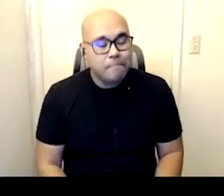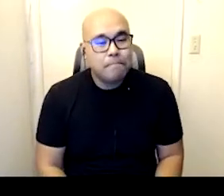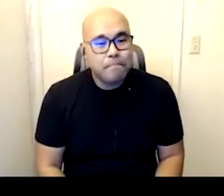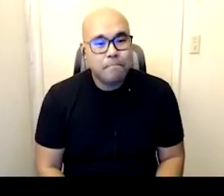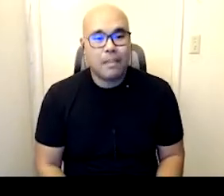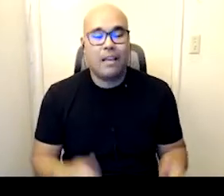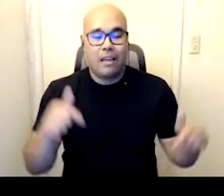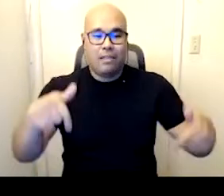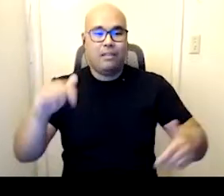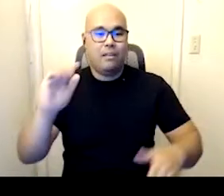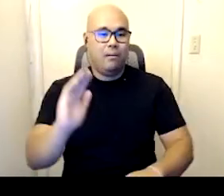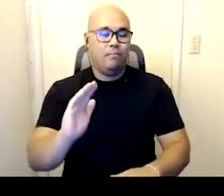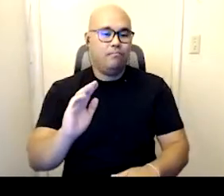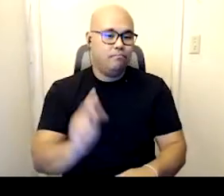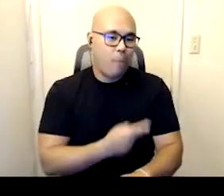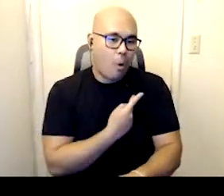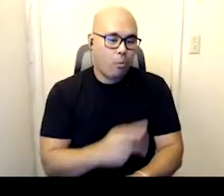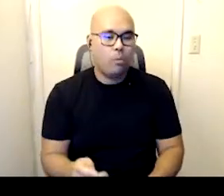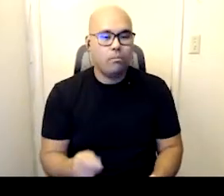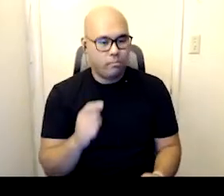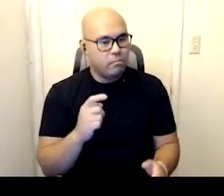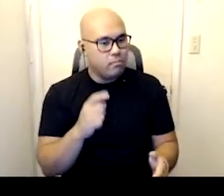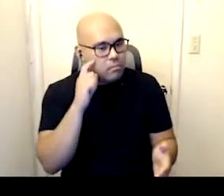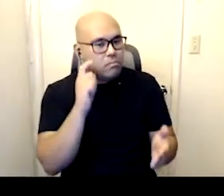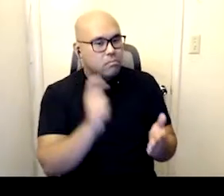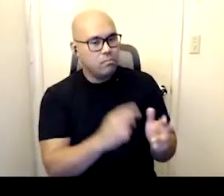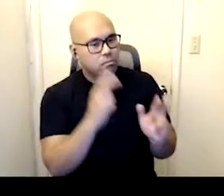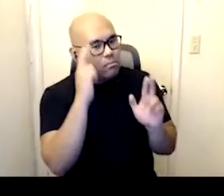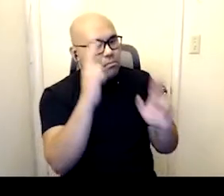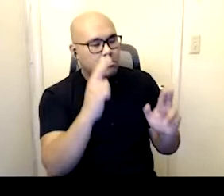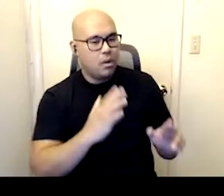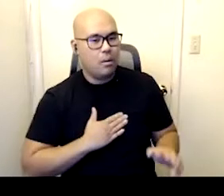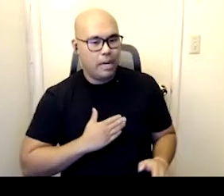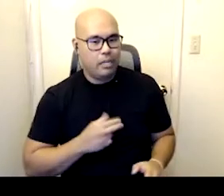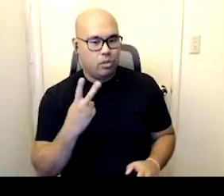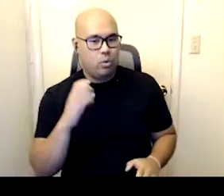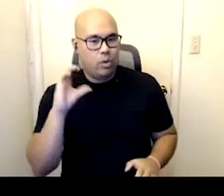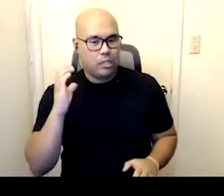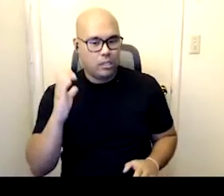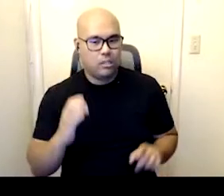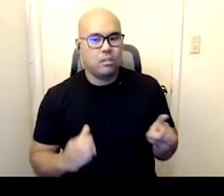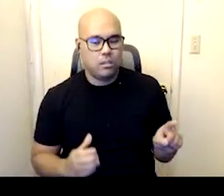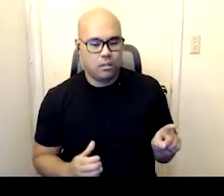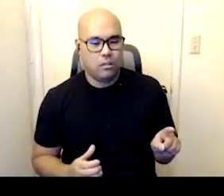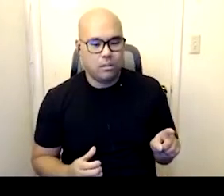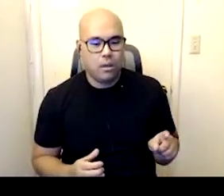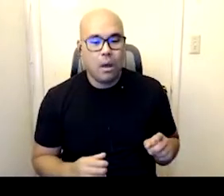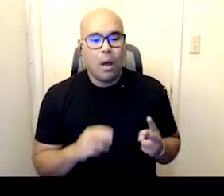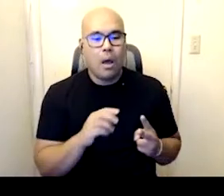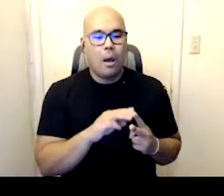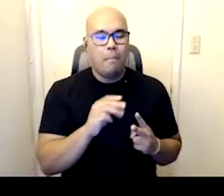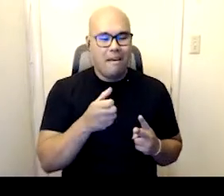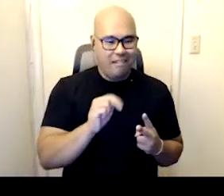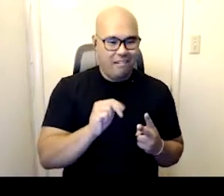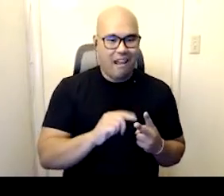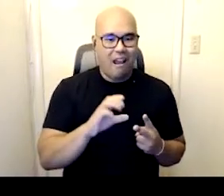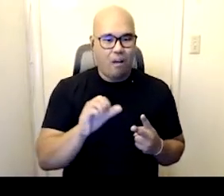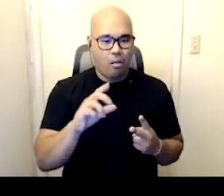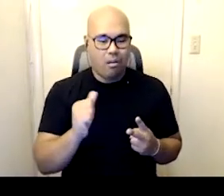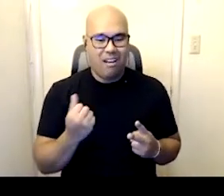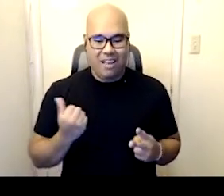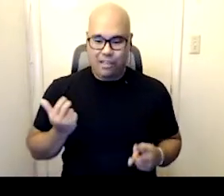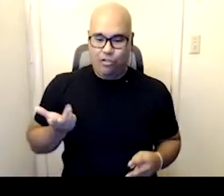This poem is dedicated to my two cousins, Kyla Sianko and Megan Lowe. The three of us were the three